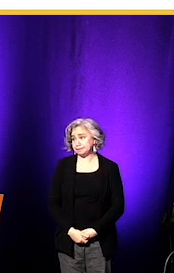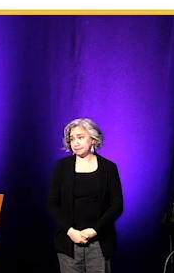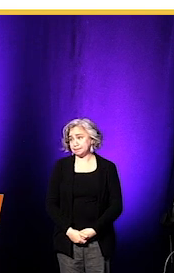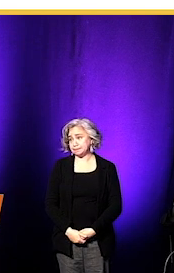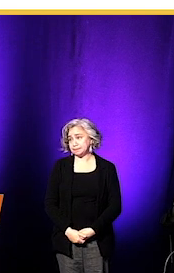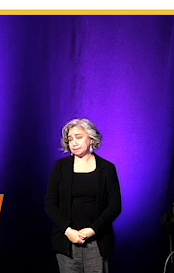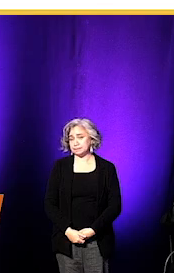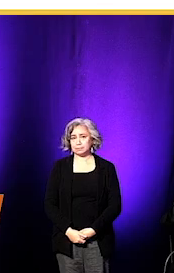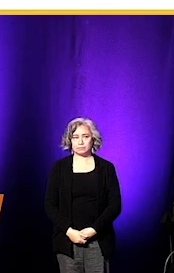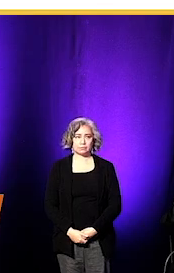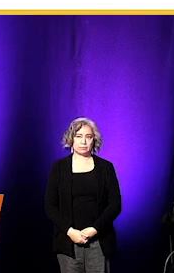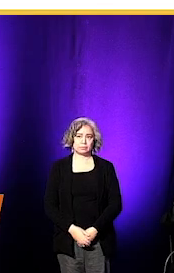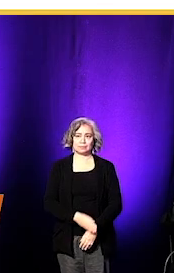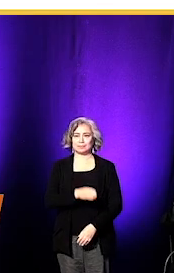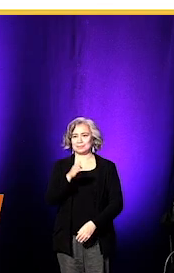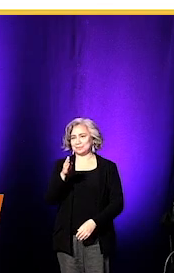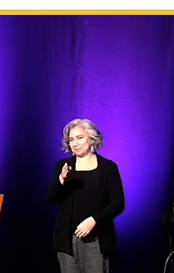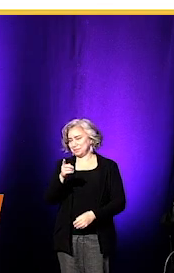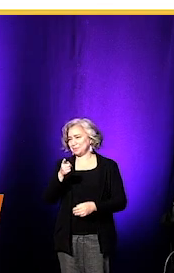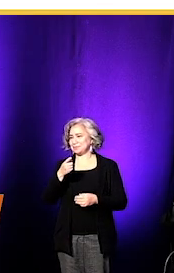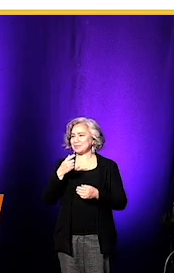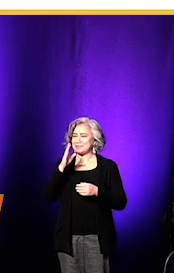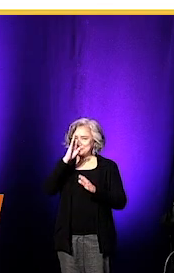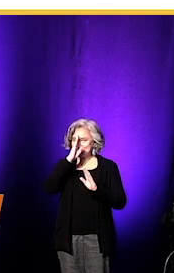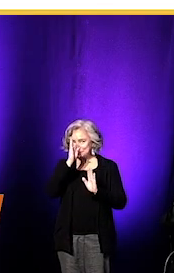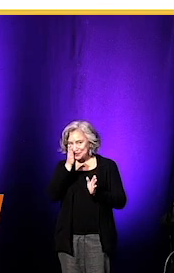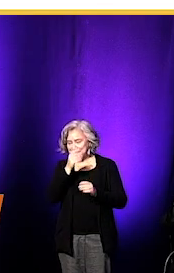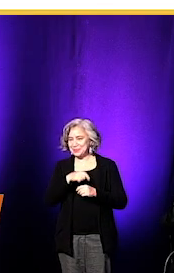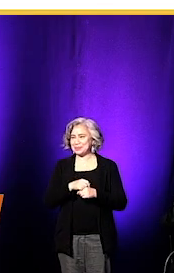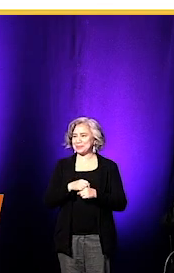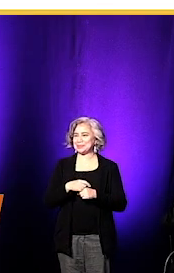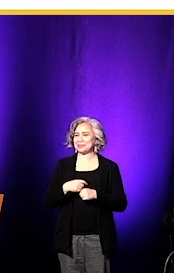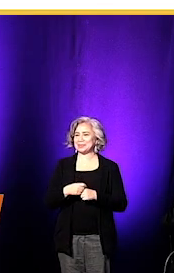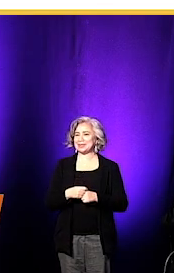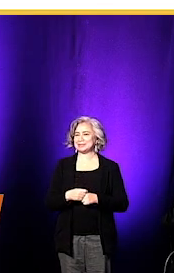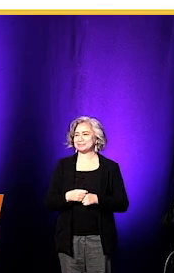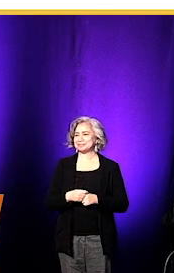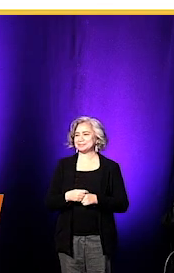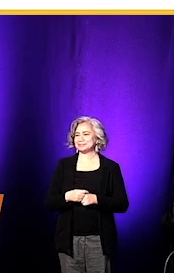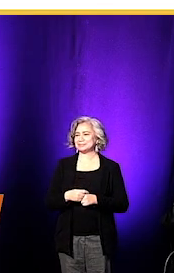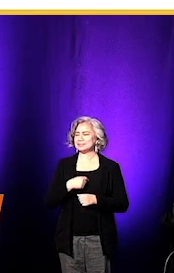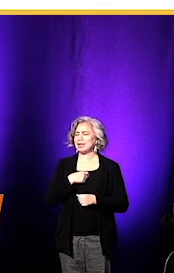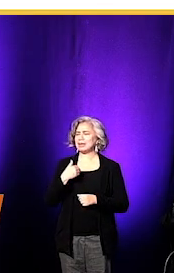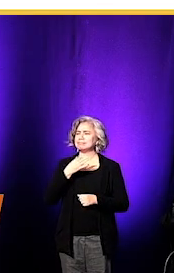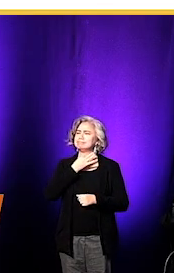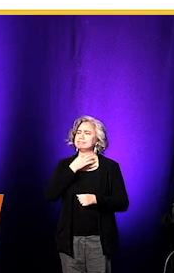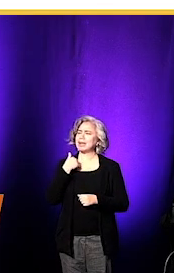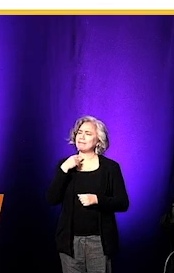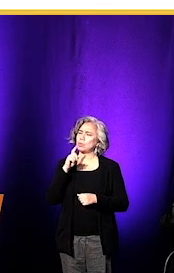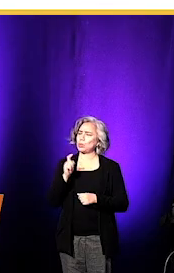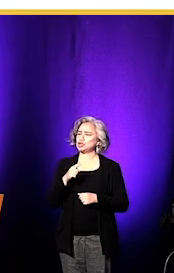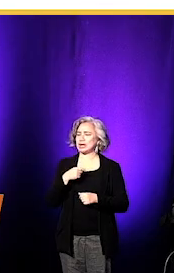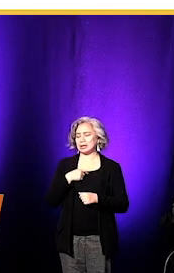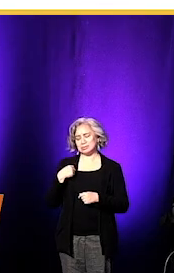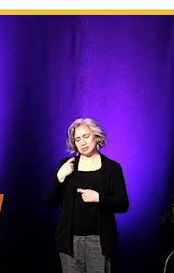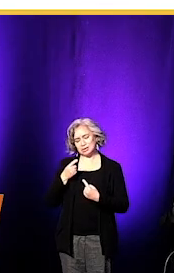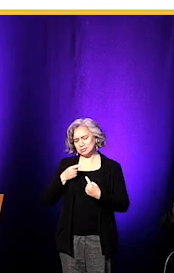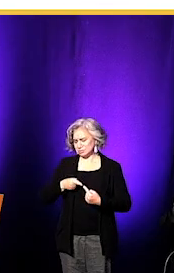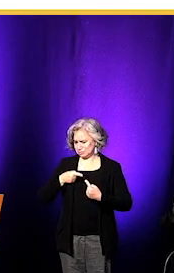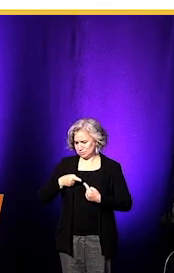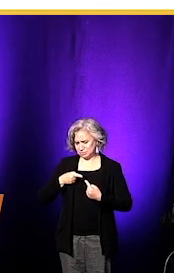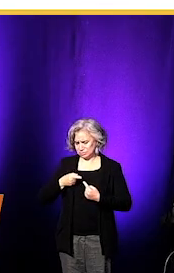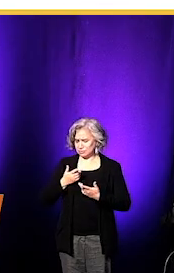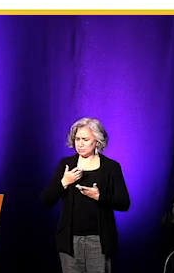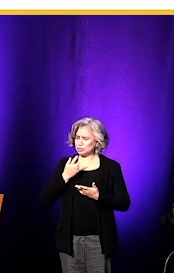Hello, Dr. Gutierrez. I had a question regarding something that I've been really grappling with that I'd really love to hear your thoughts